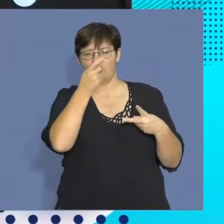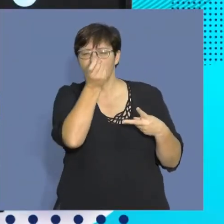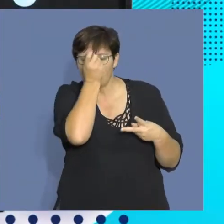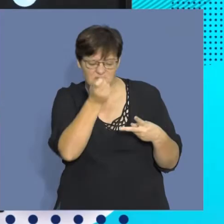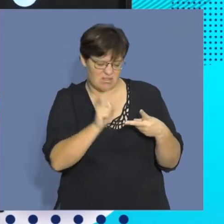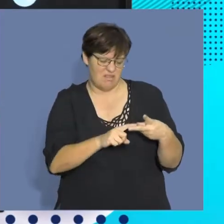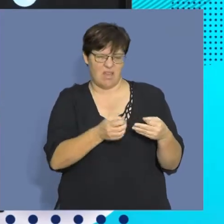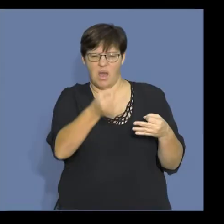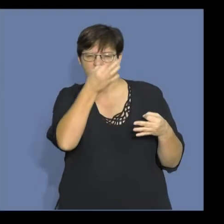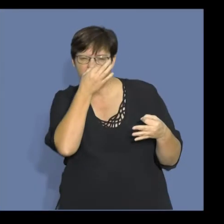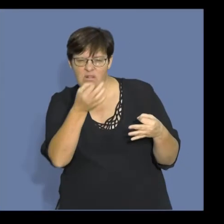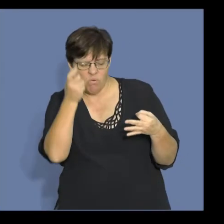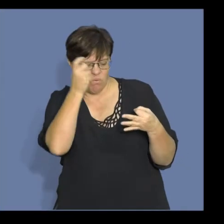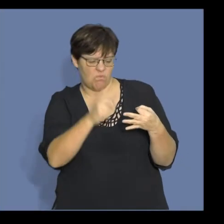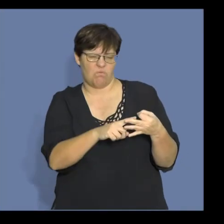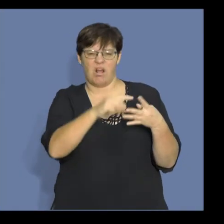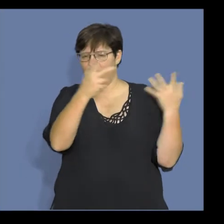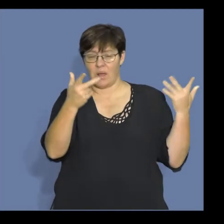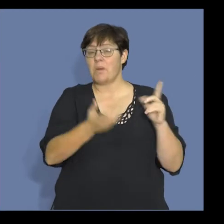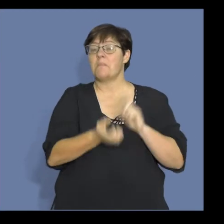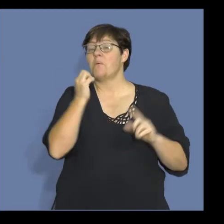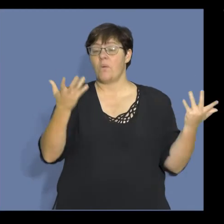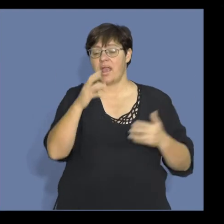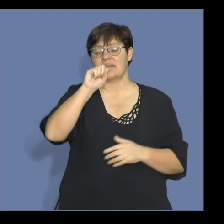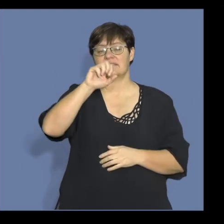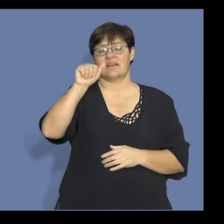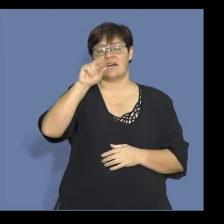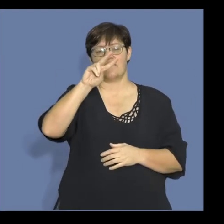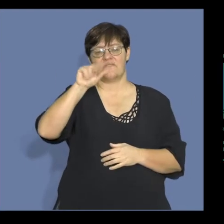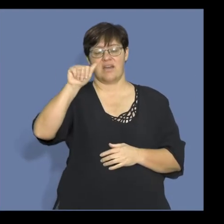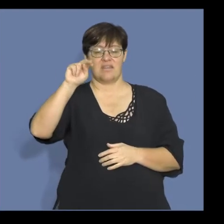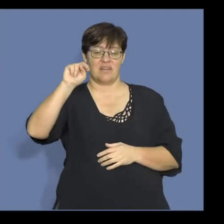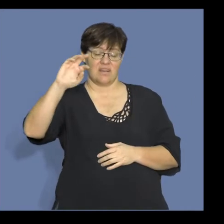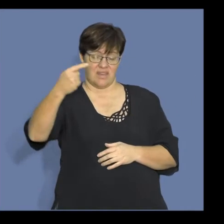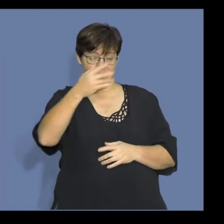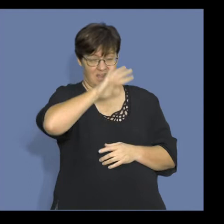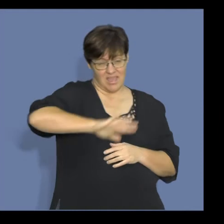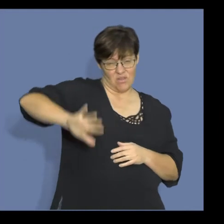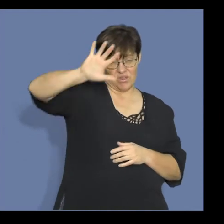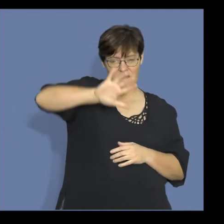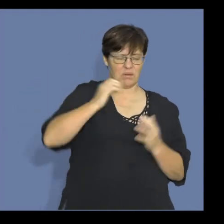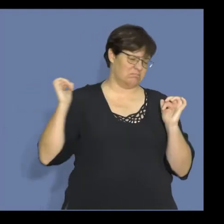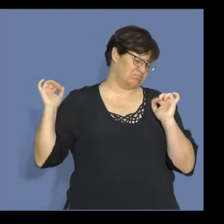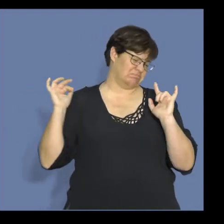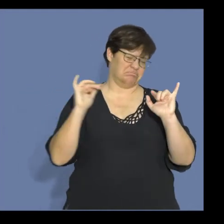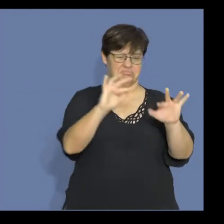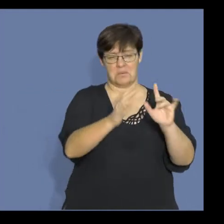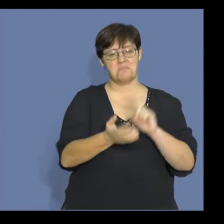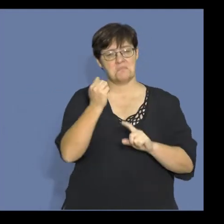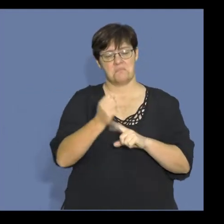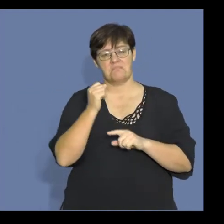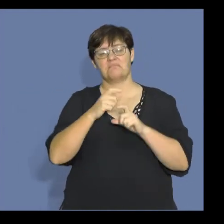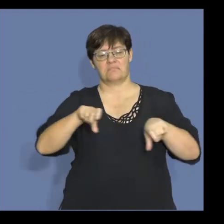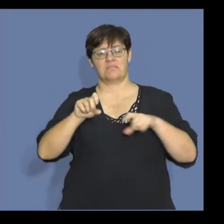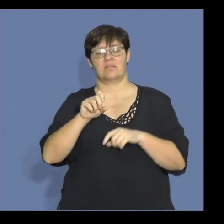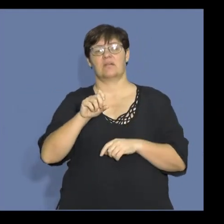are predominantly found in your savanna region. So we talk about our savannas being an area that has an abundance of your Big